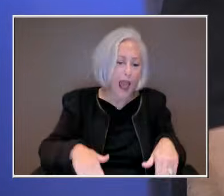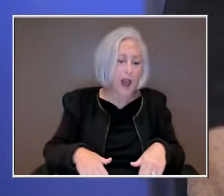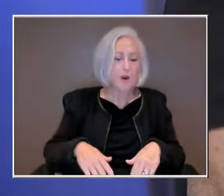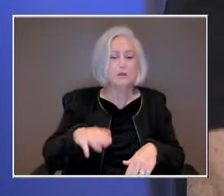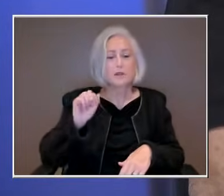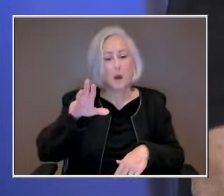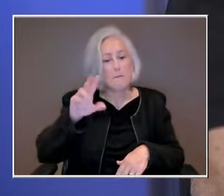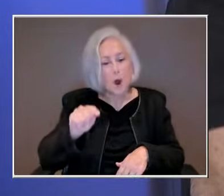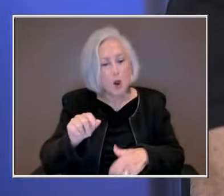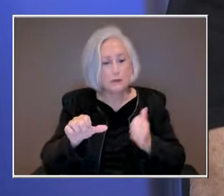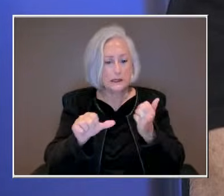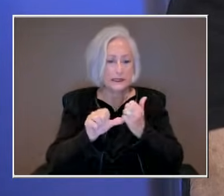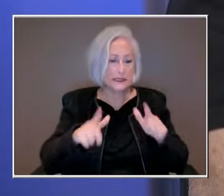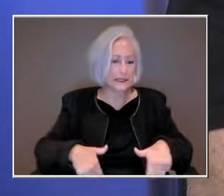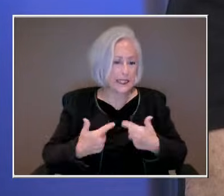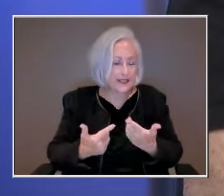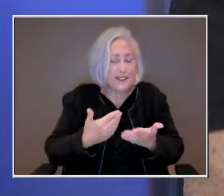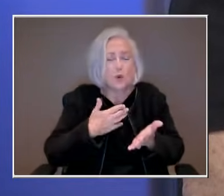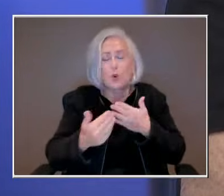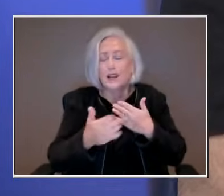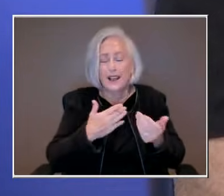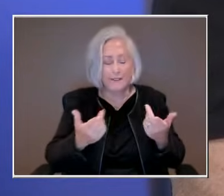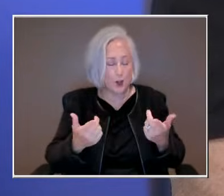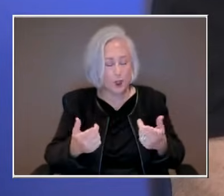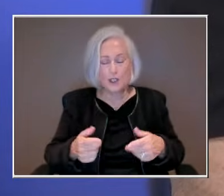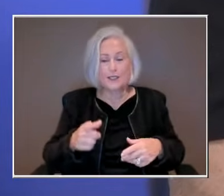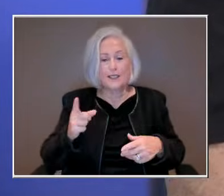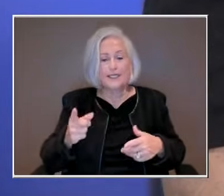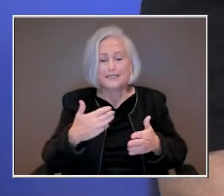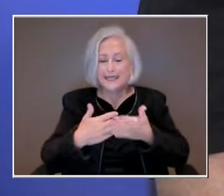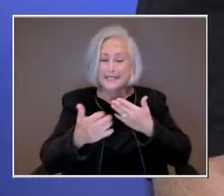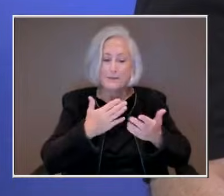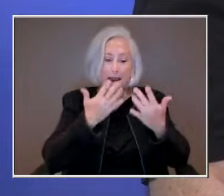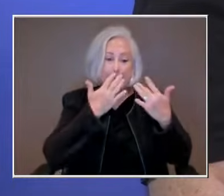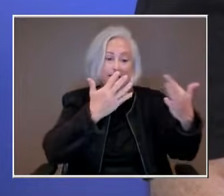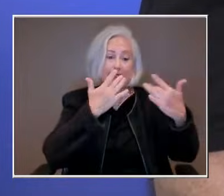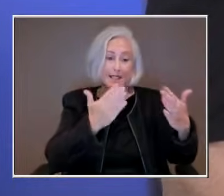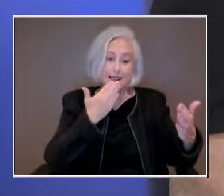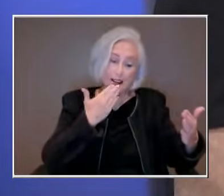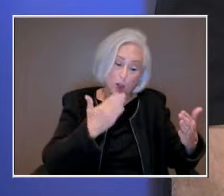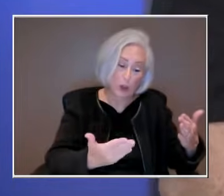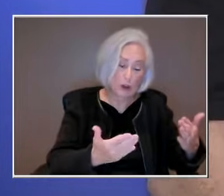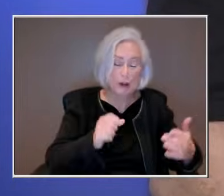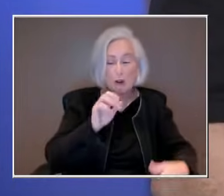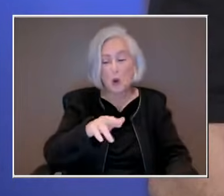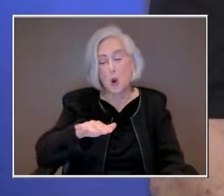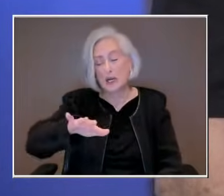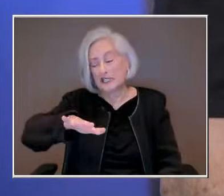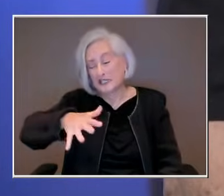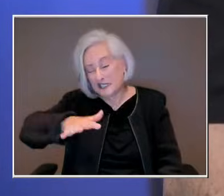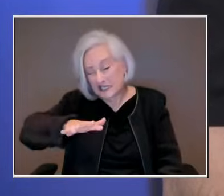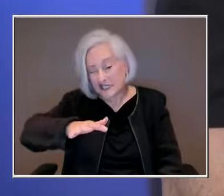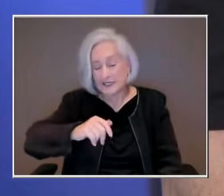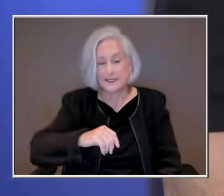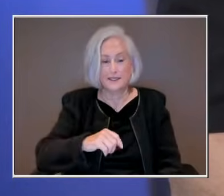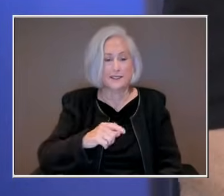and whether they sing well or sing not so well, they're a